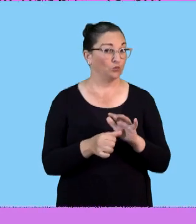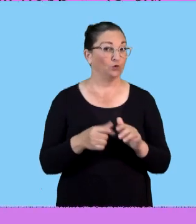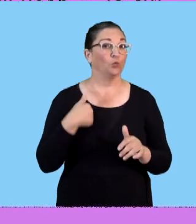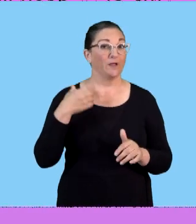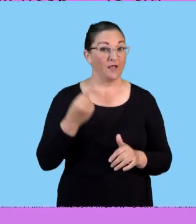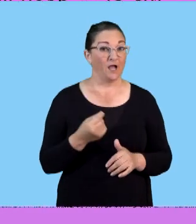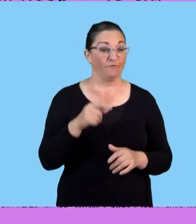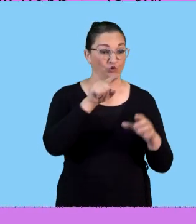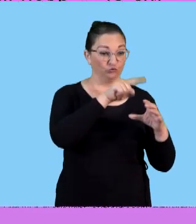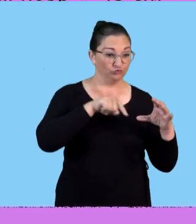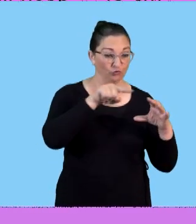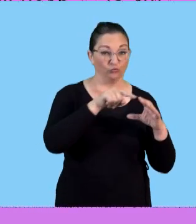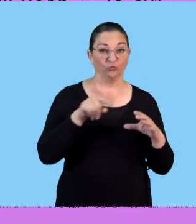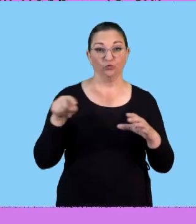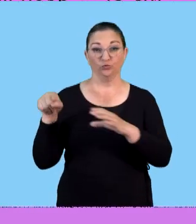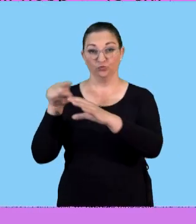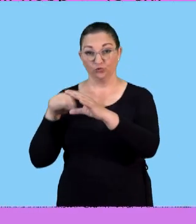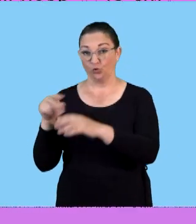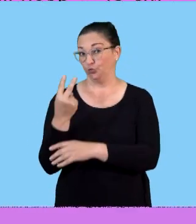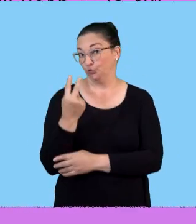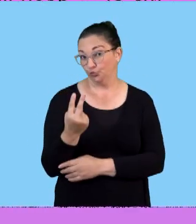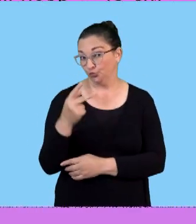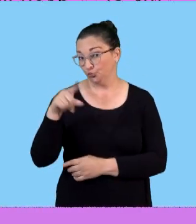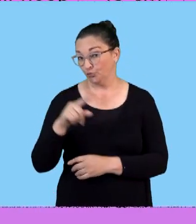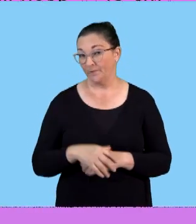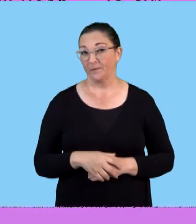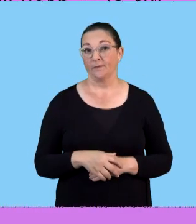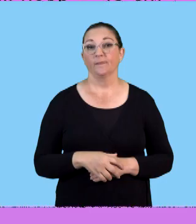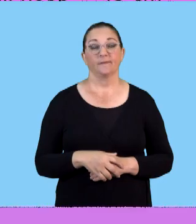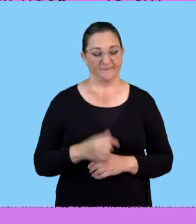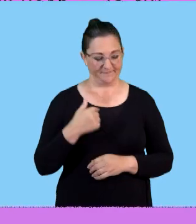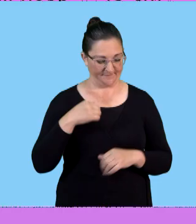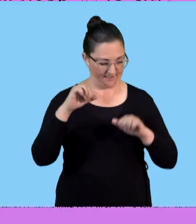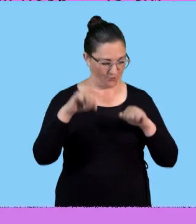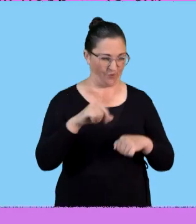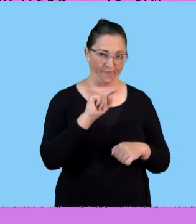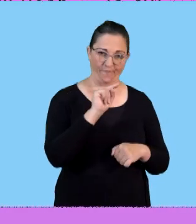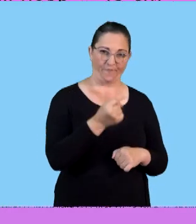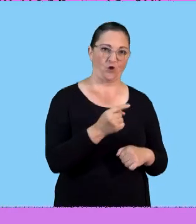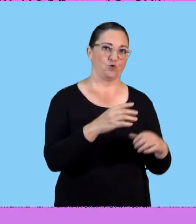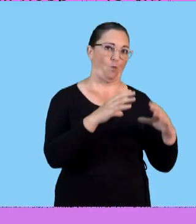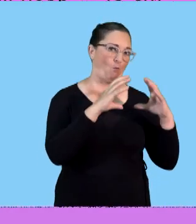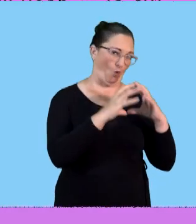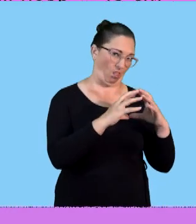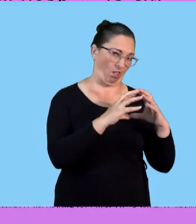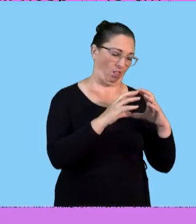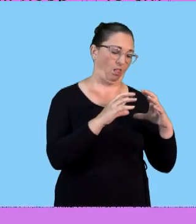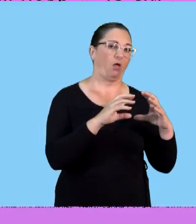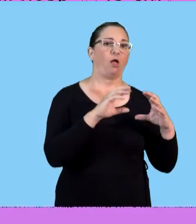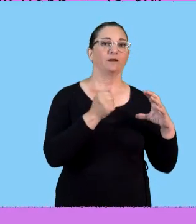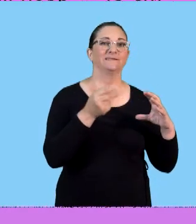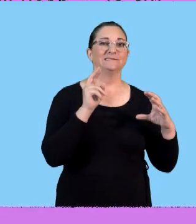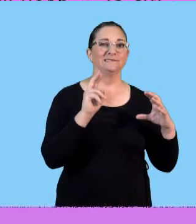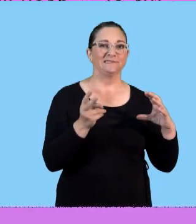2 circular objects. You agree? And what will that be? I agree. The first one is the ball,